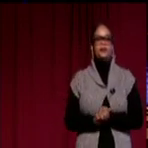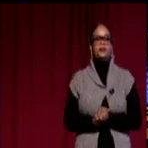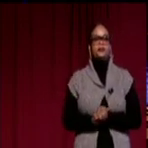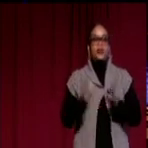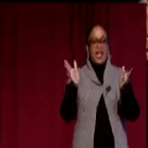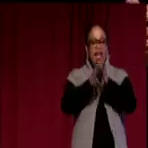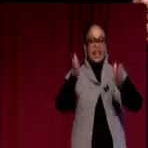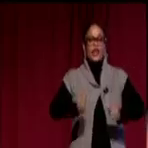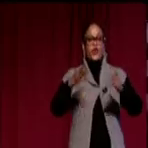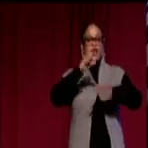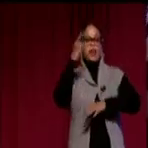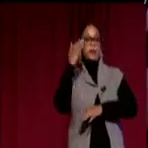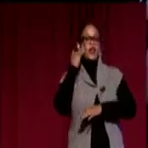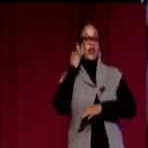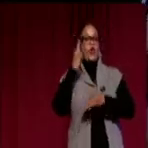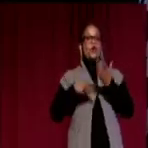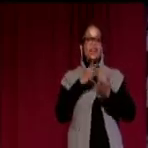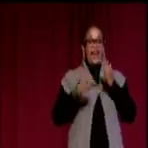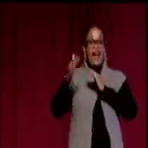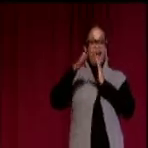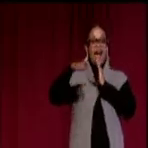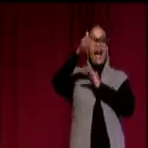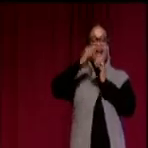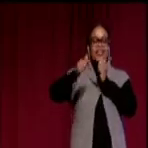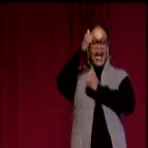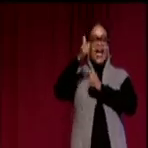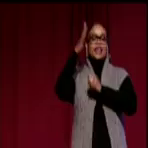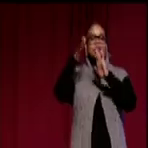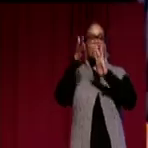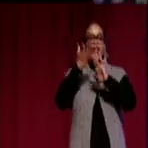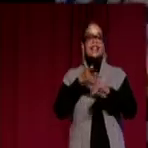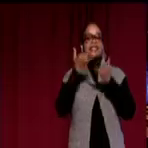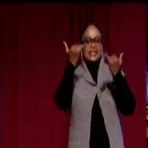Hallelujah. Hallelujah. Anybody know what the highest praise is today?